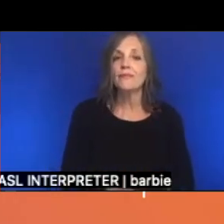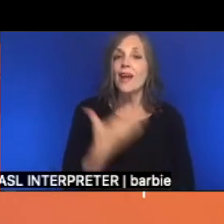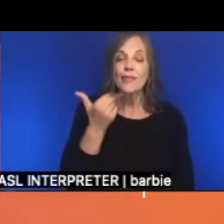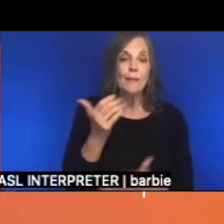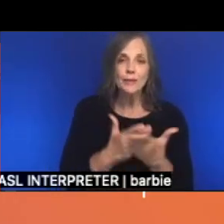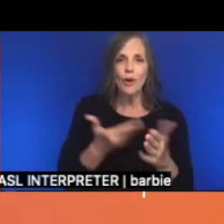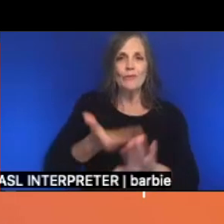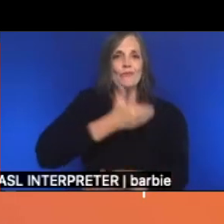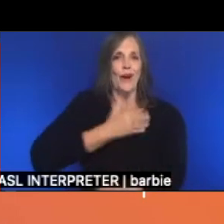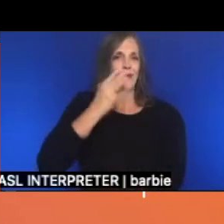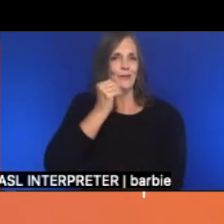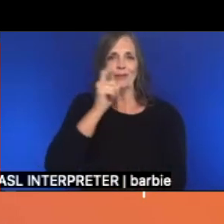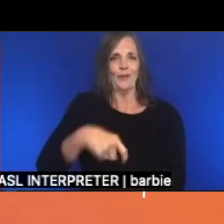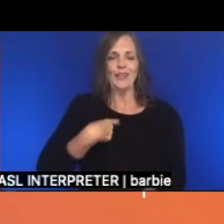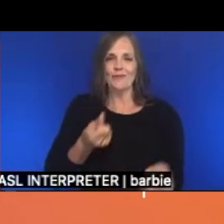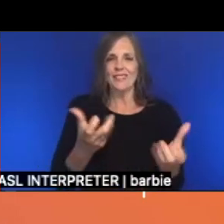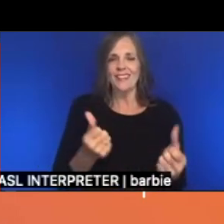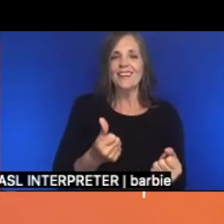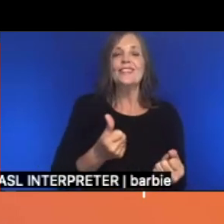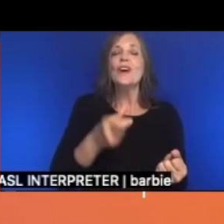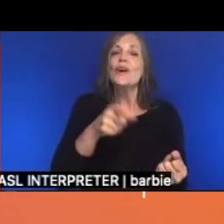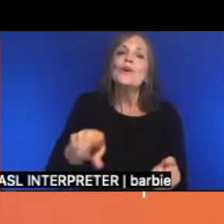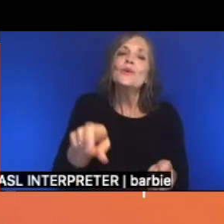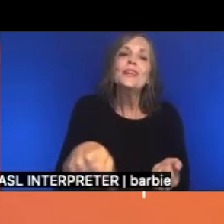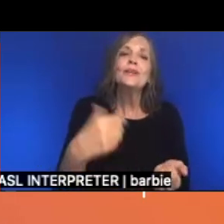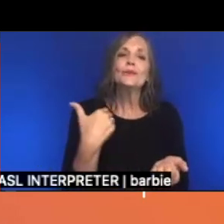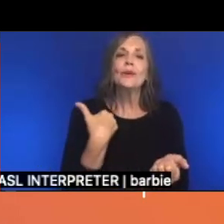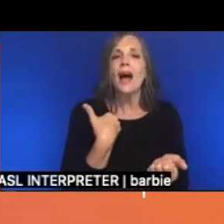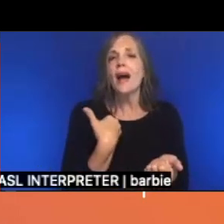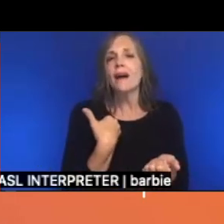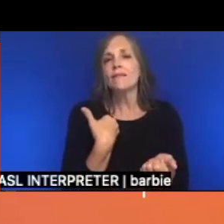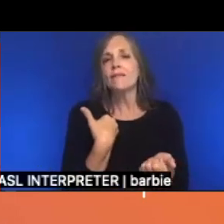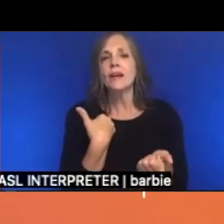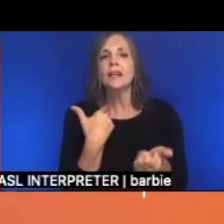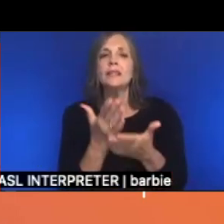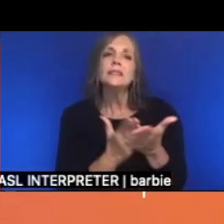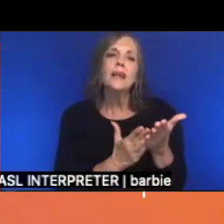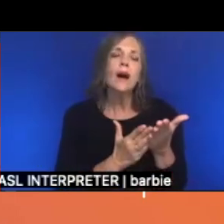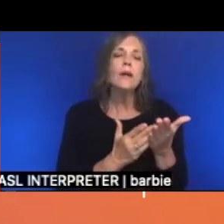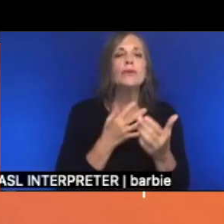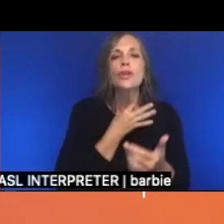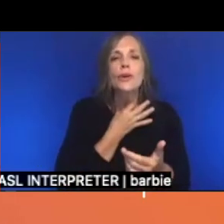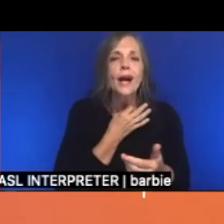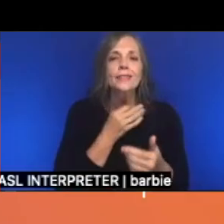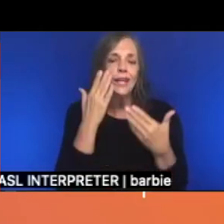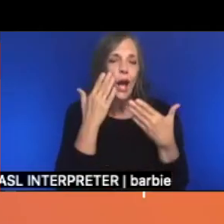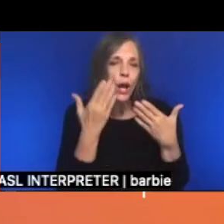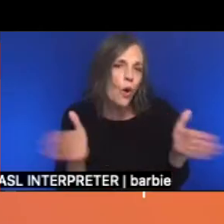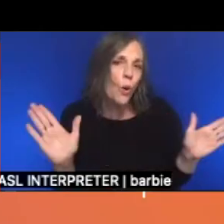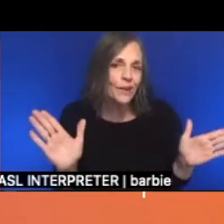prior experience with signing. All you need to have is some curiosity and openness. And my goal for you